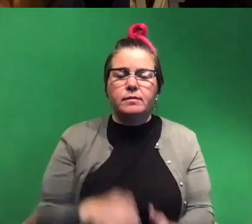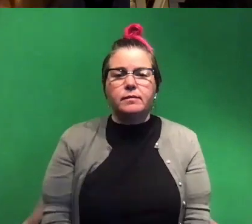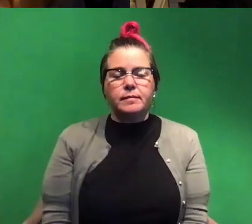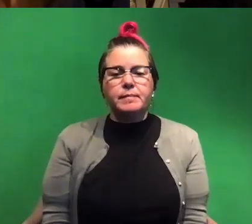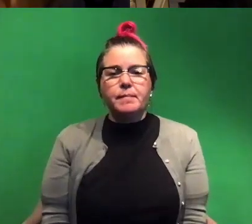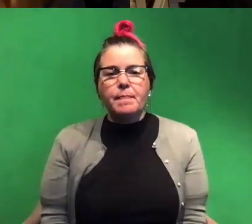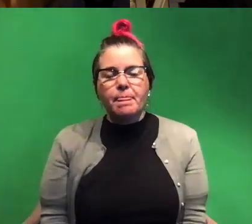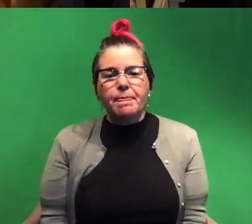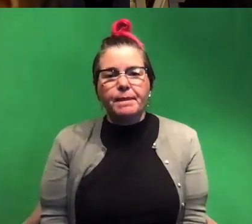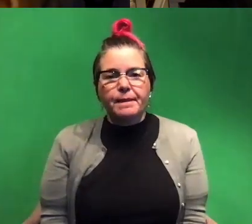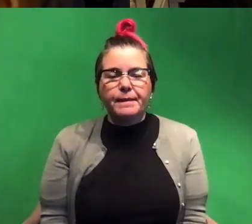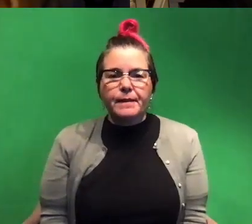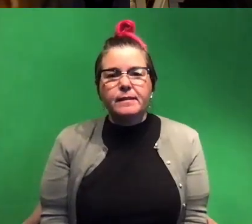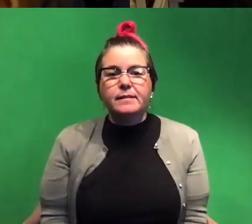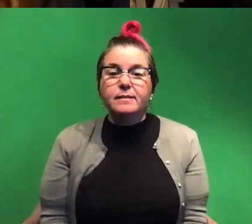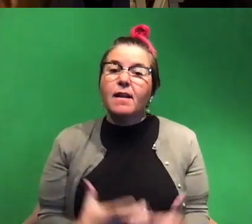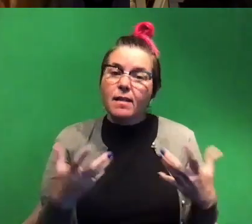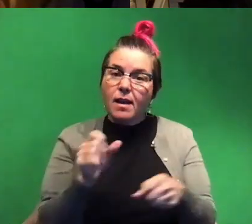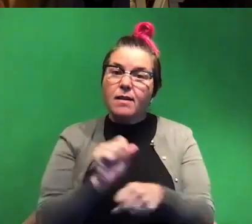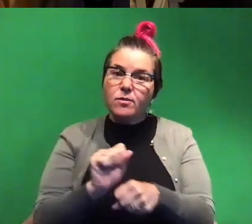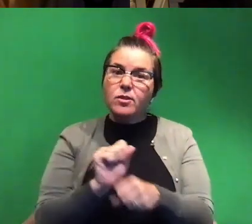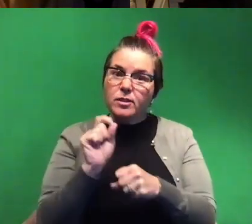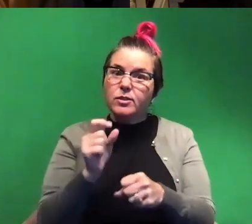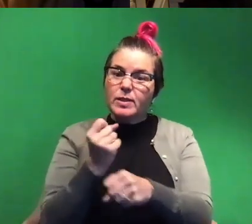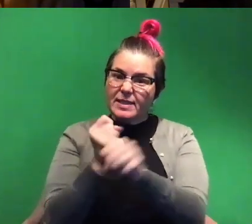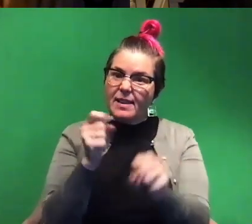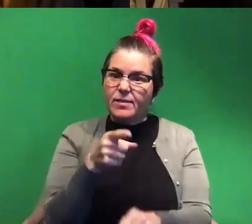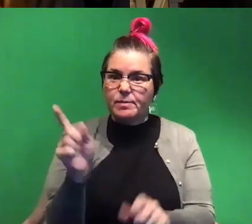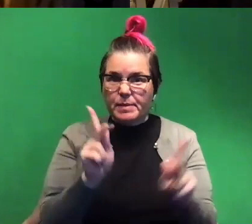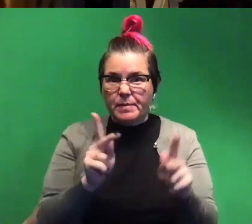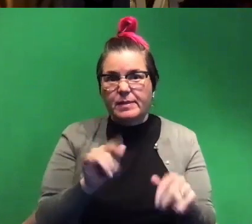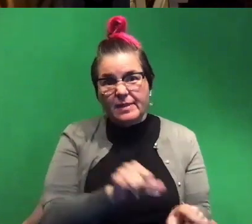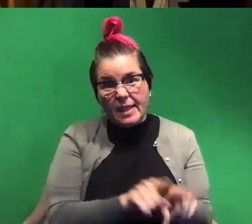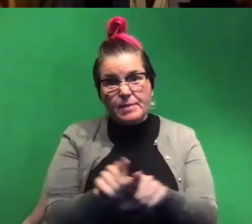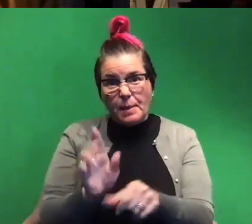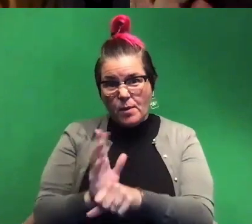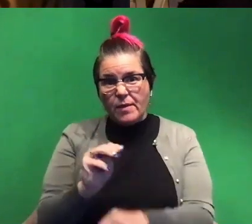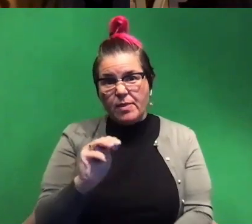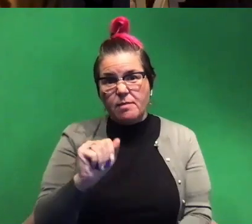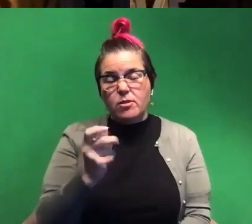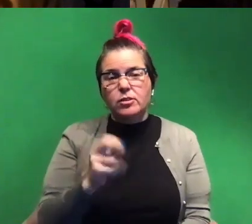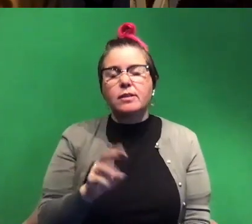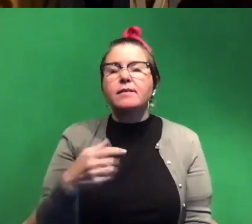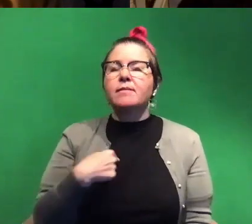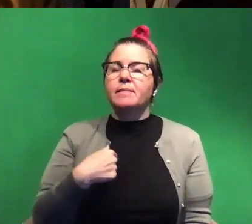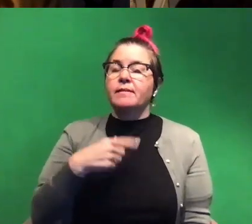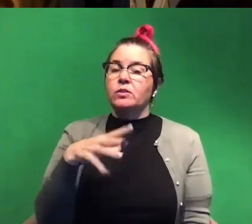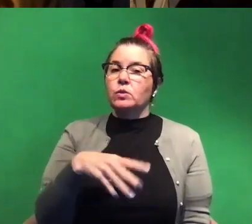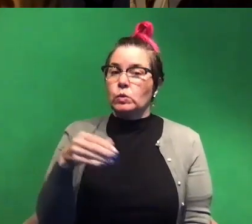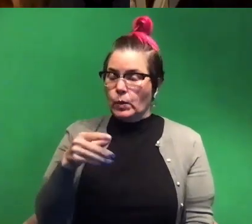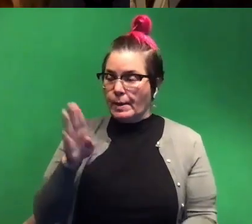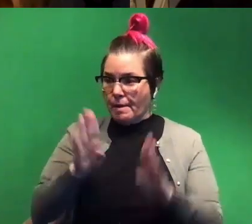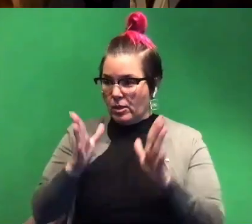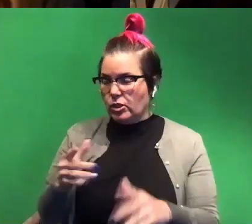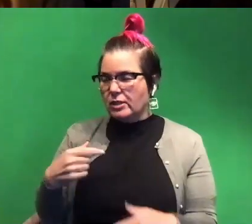a lot of effort to take to rescue, as you would see in The Martian. Wow, wild. Okay, so I'm a squid biologist. I don't